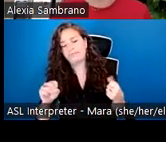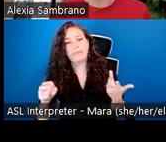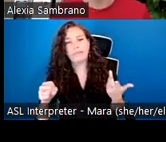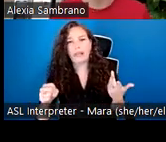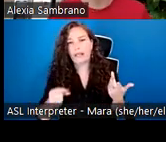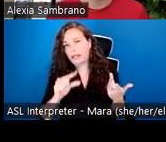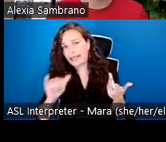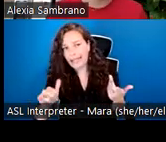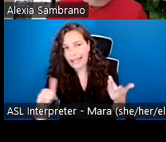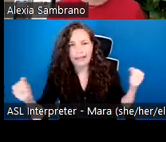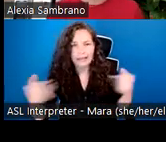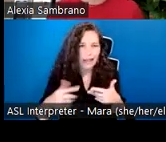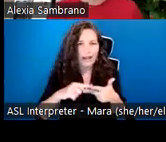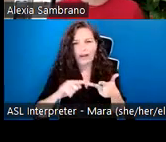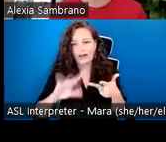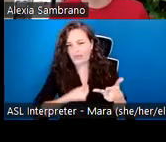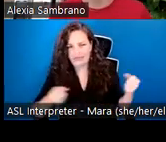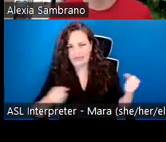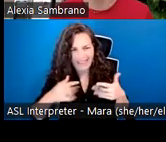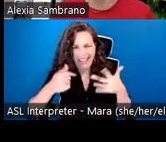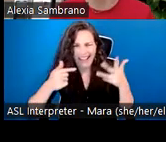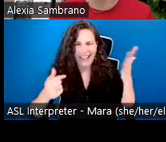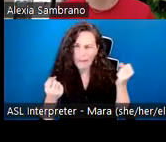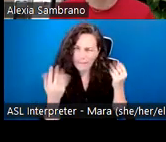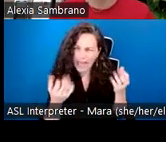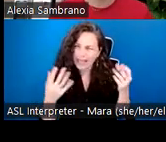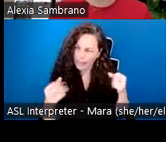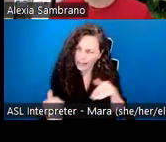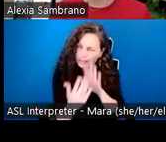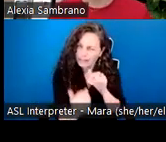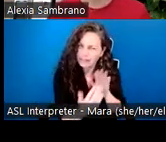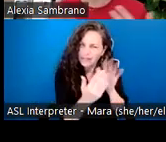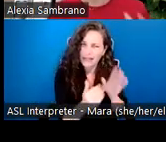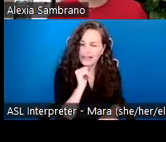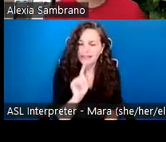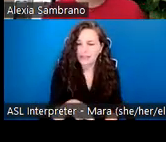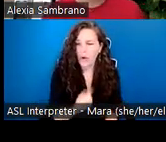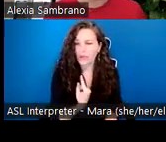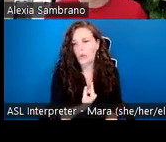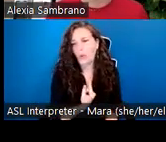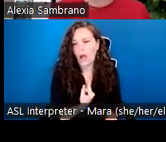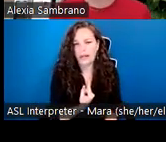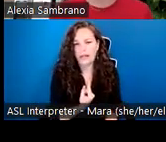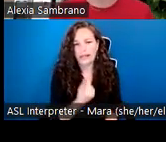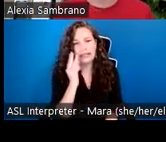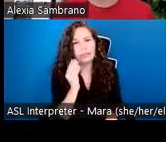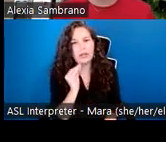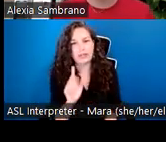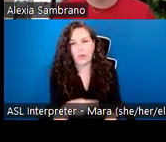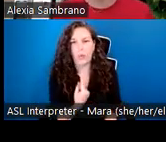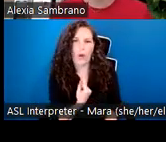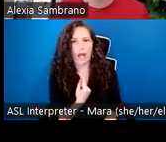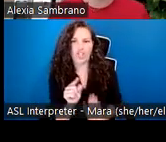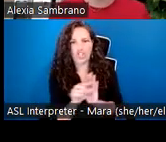violence against trans folks, right? Every single trans person is not going to experience their journey with their gender identity and the way that the world